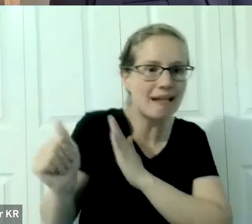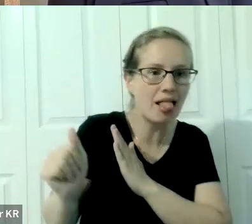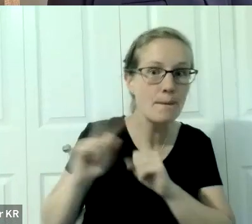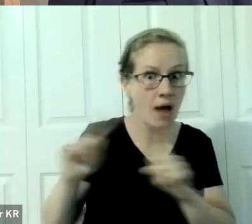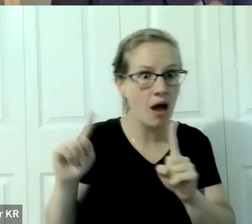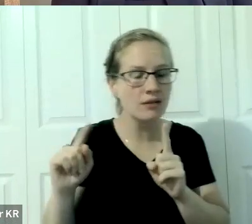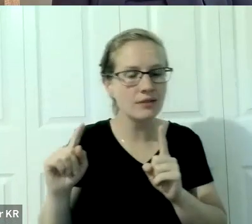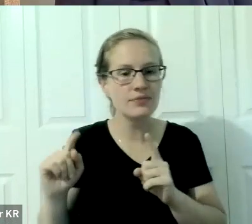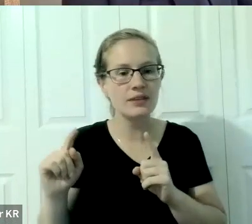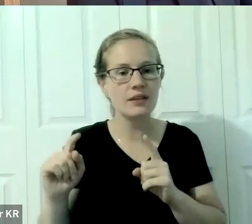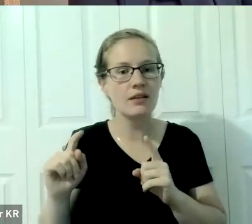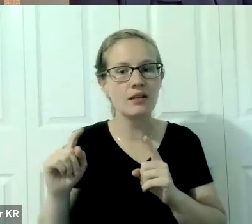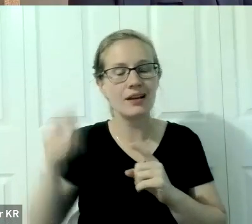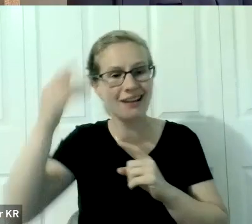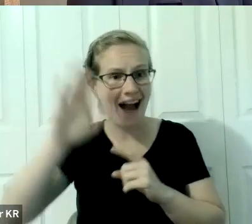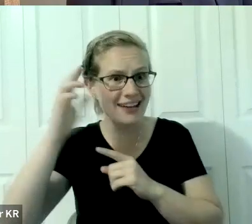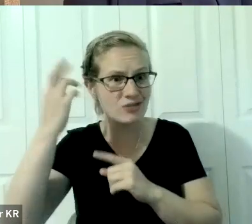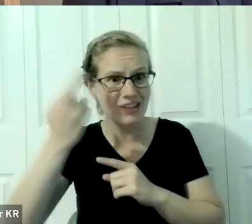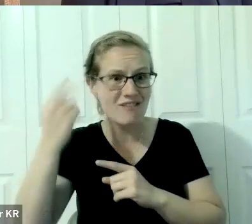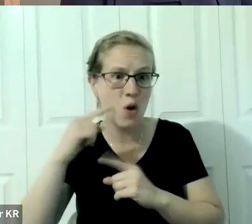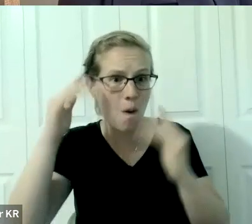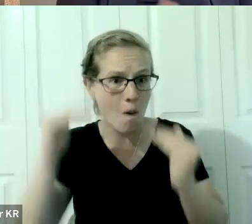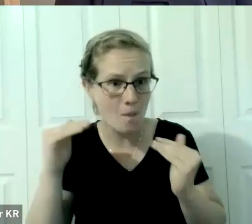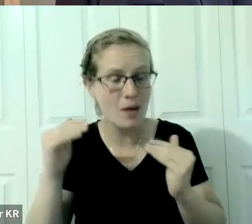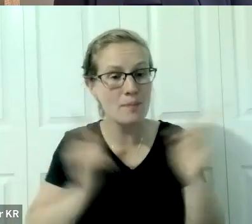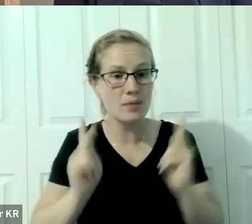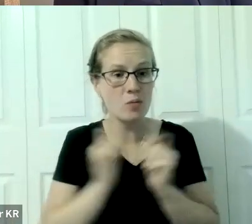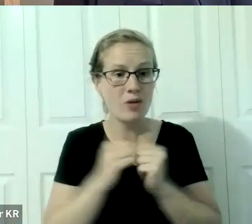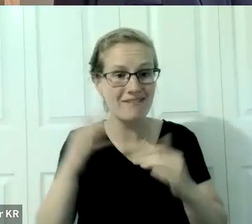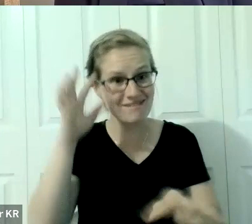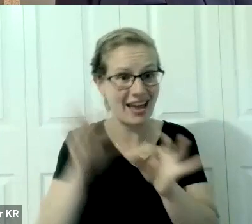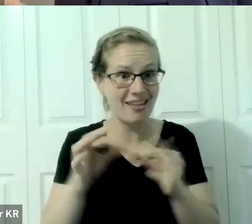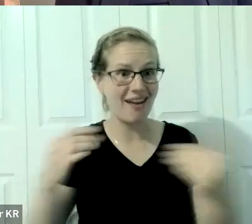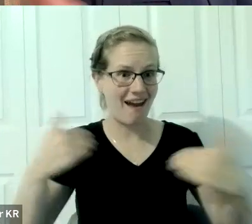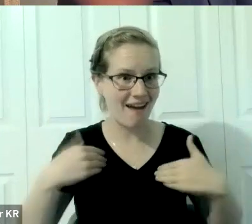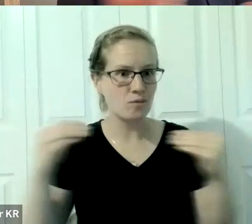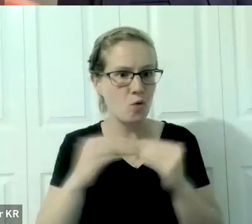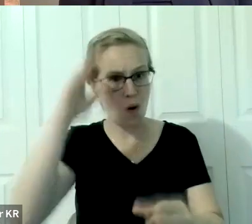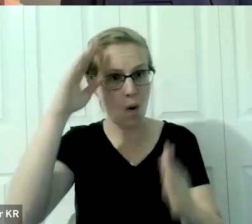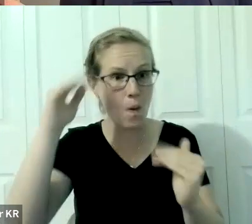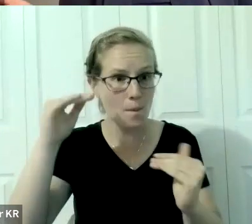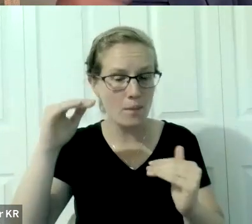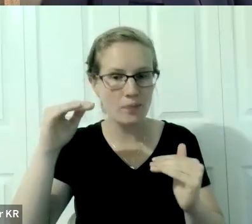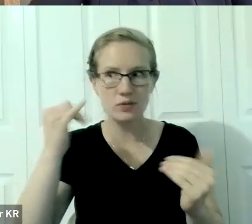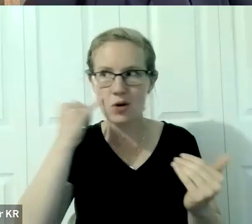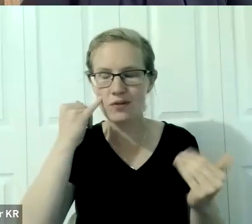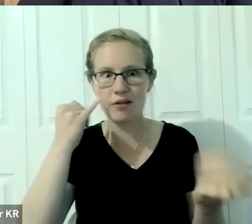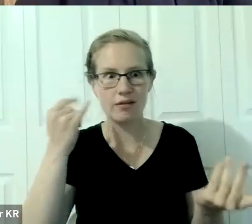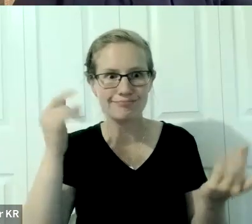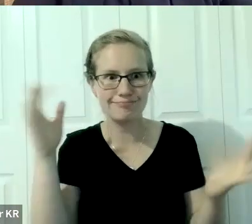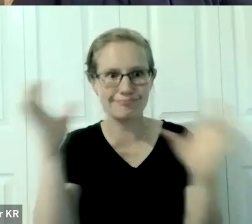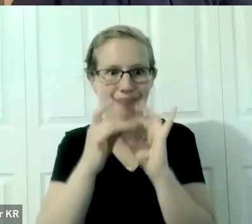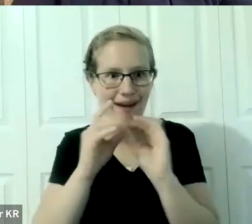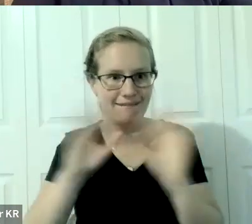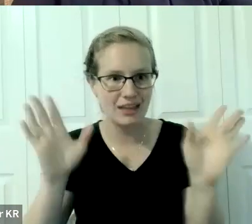big source of hope. Also, people with faith have more hope. And so you can just put two and two together.